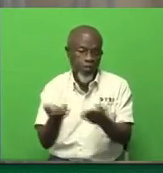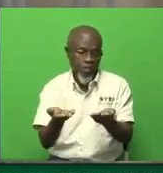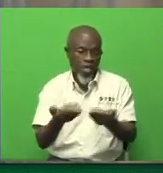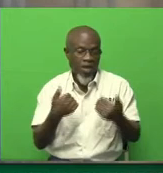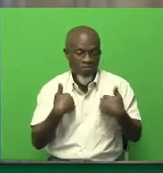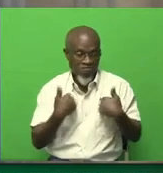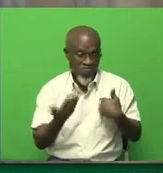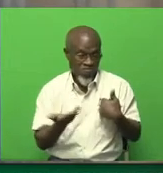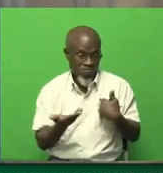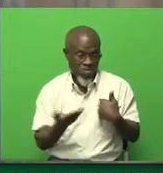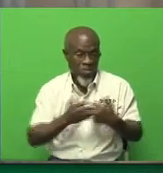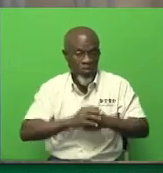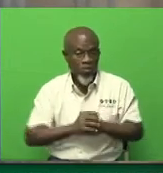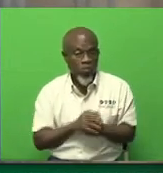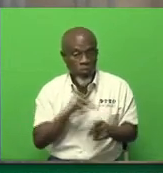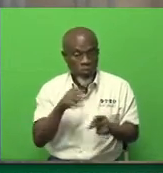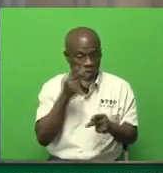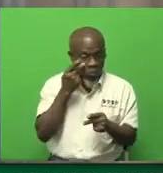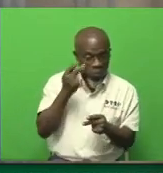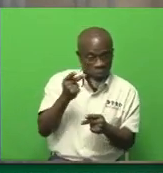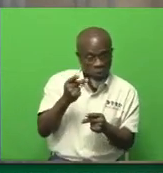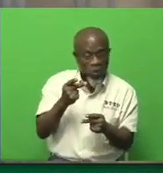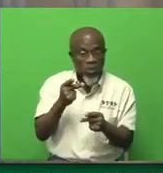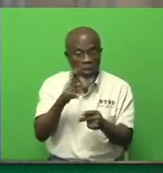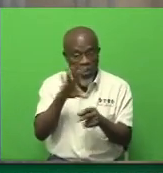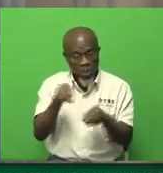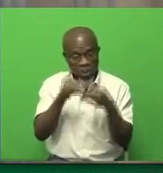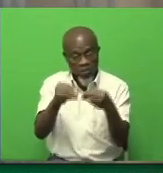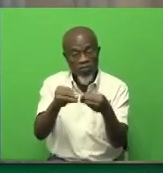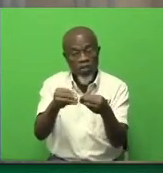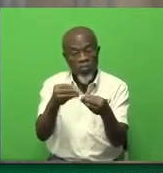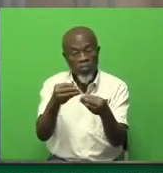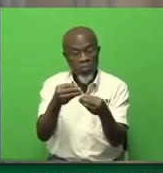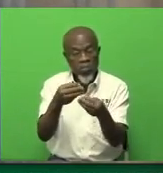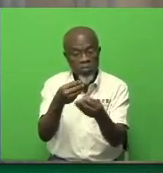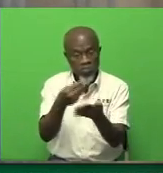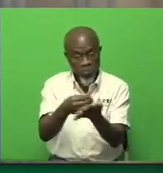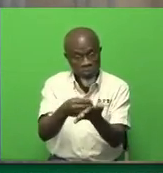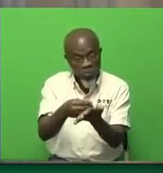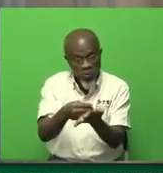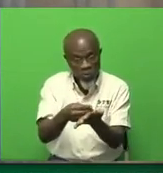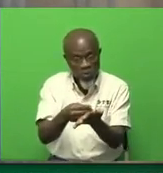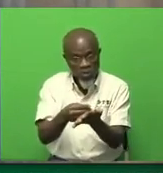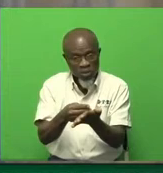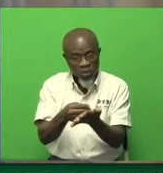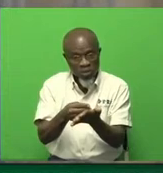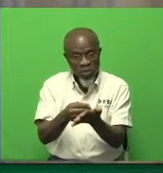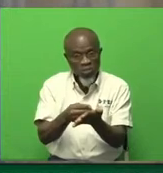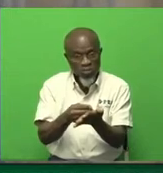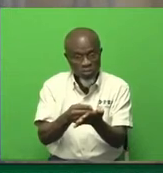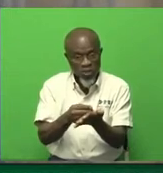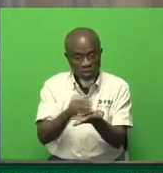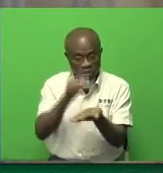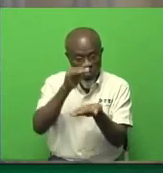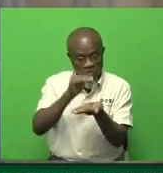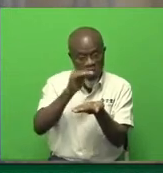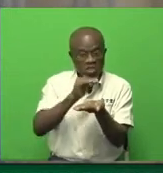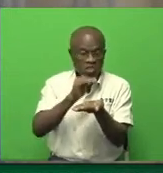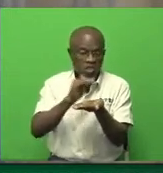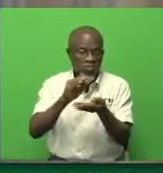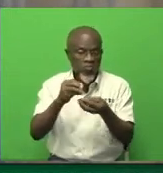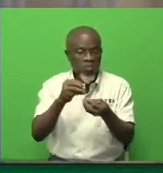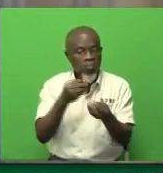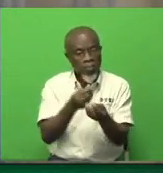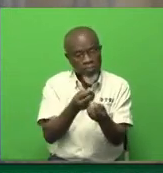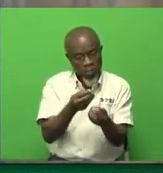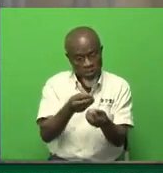allocations there has been a 36 million reduction in actual expenditure for this program this government